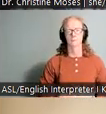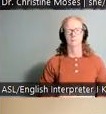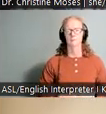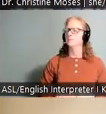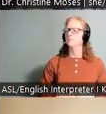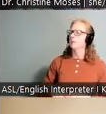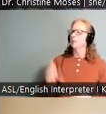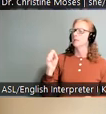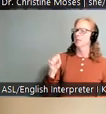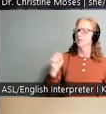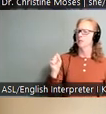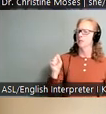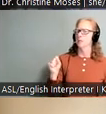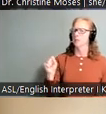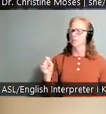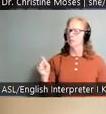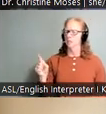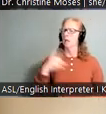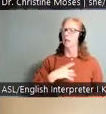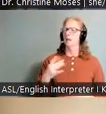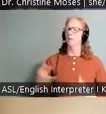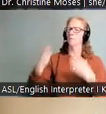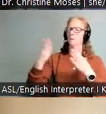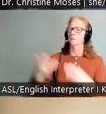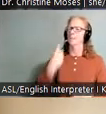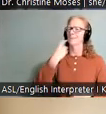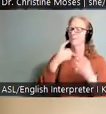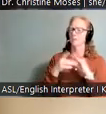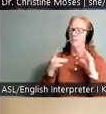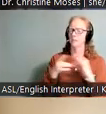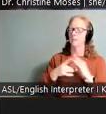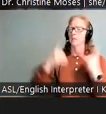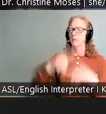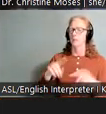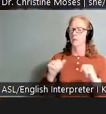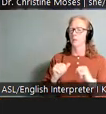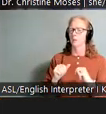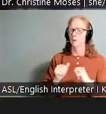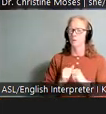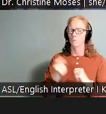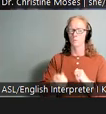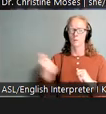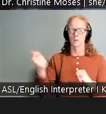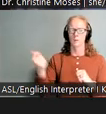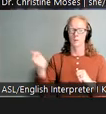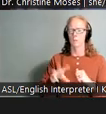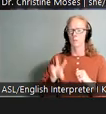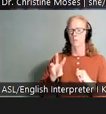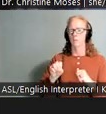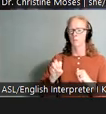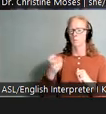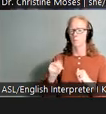Yeah, I like the recommendations that have been made, so agree with just removing sworn employees to